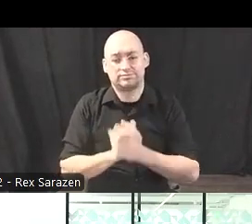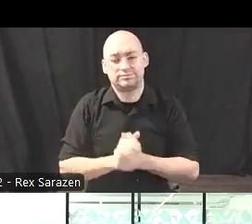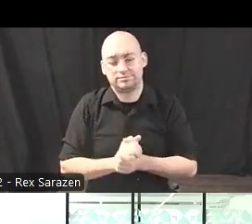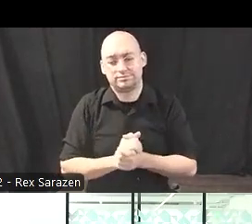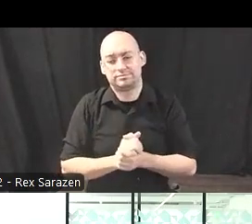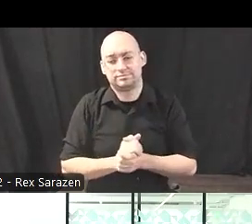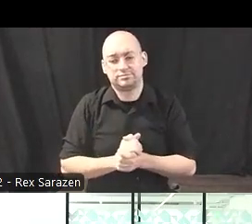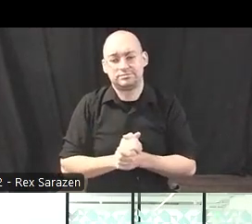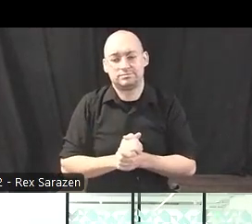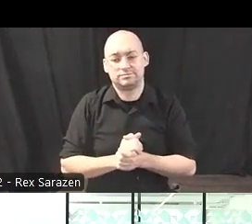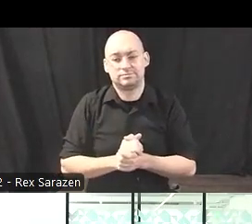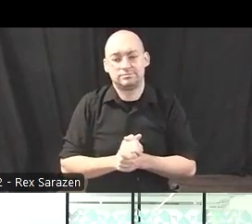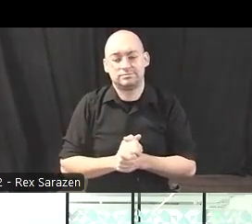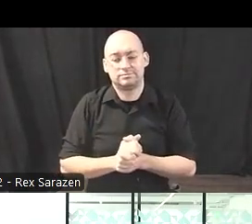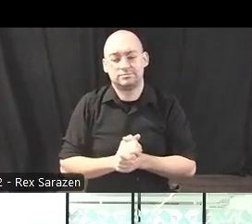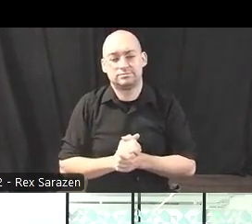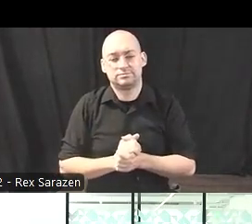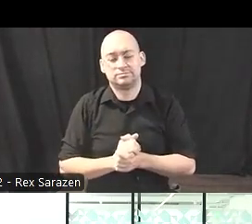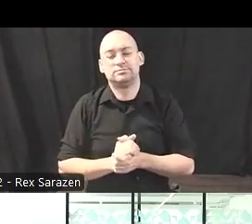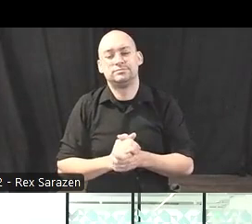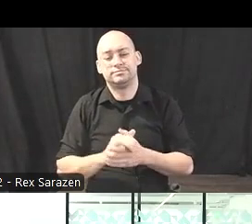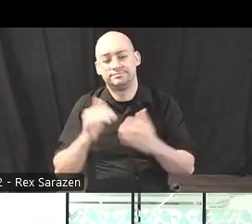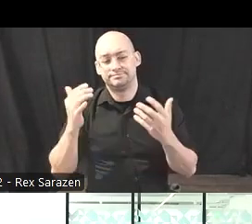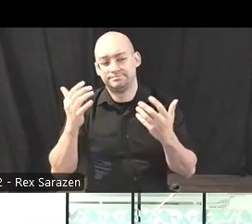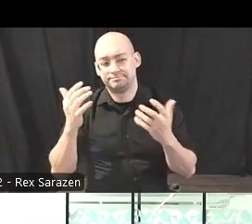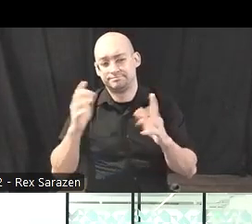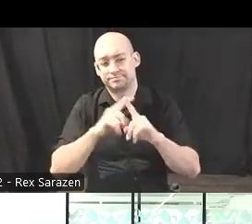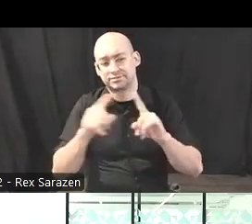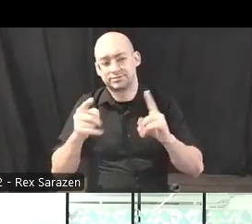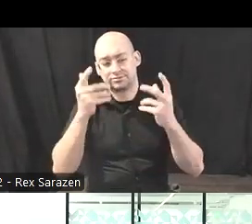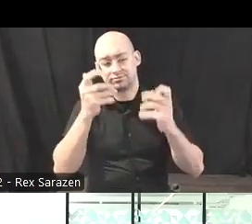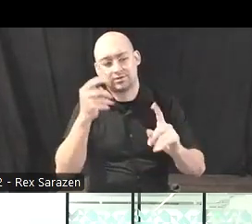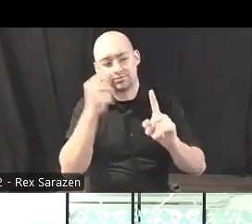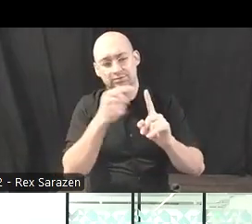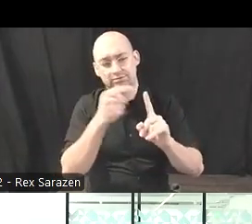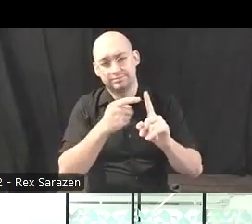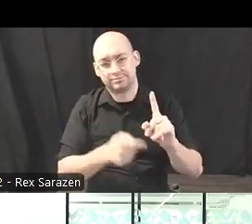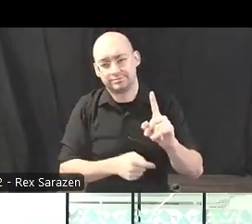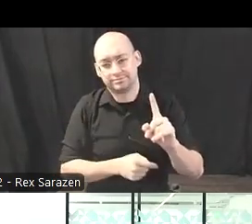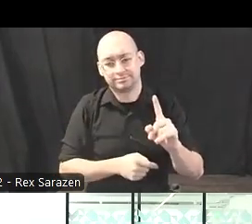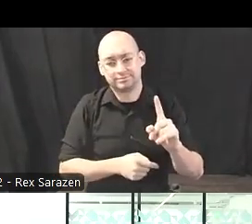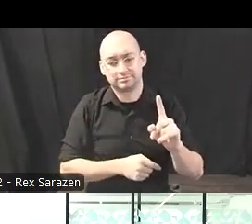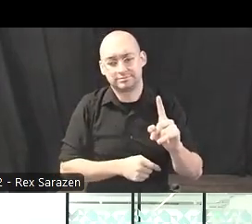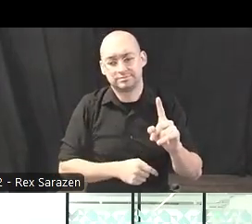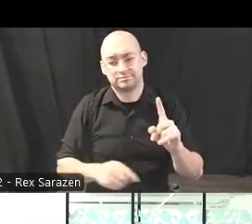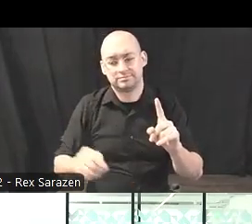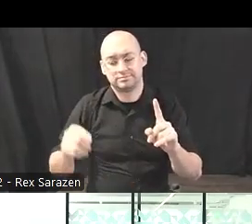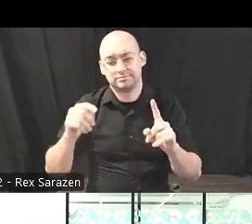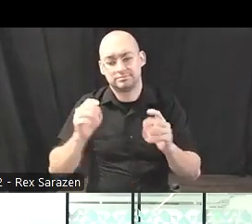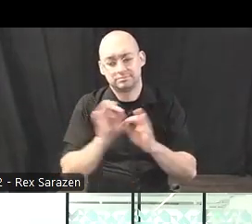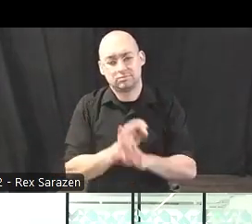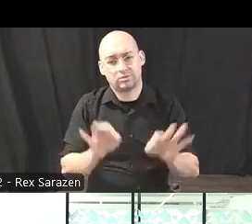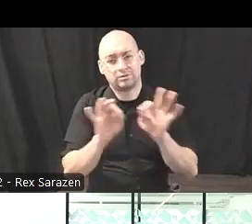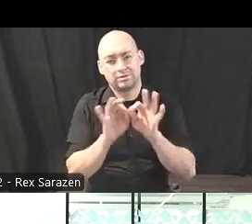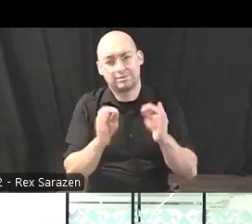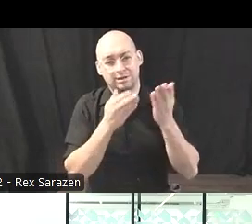So with that, what I really want to just point to the important recommendations you have provided. These are big